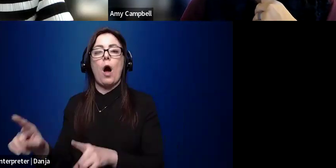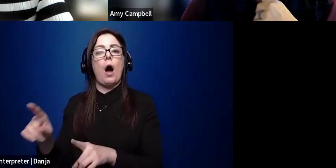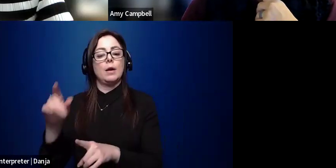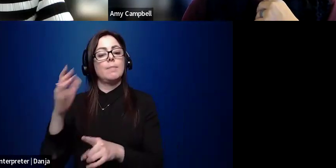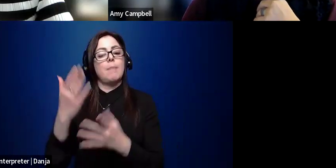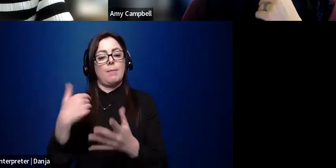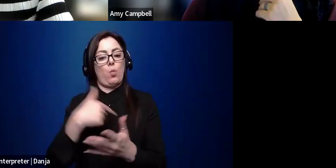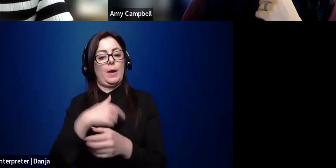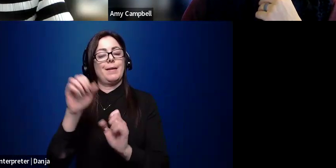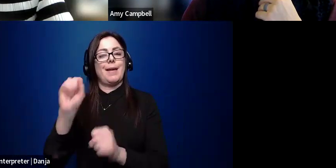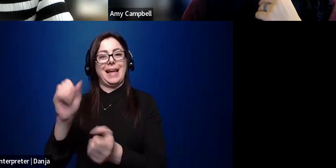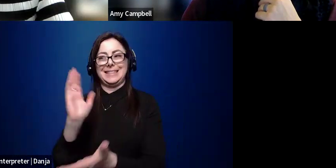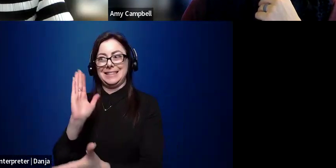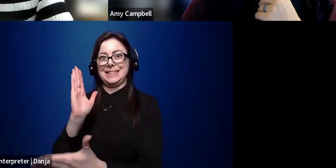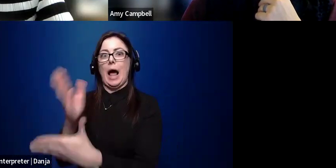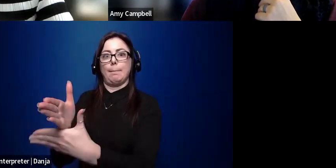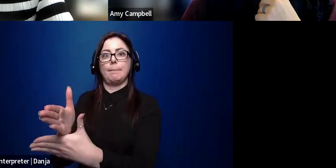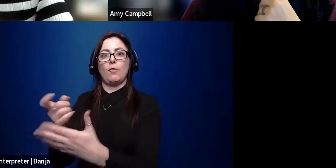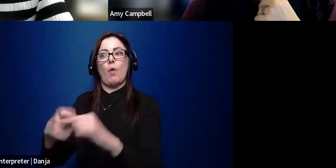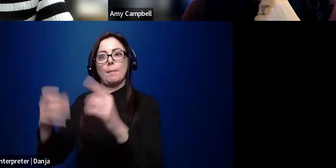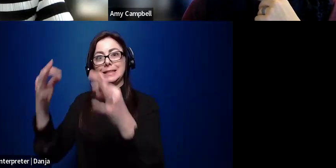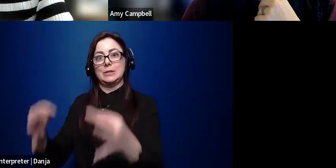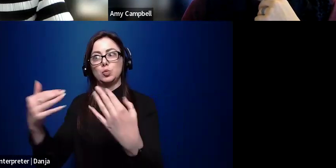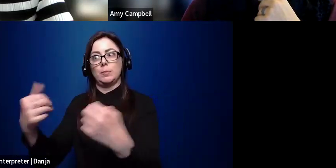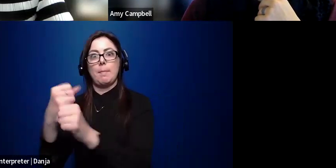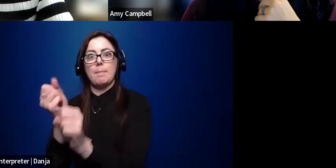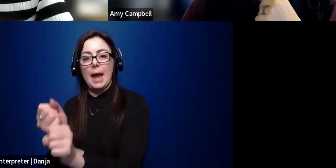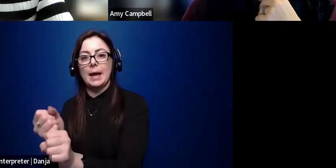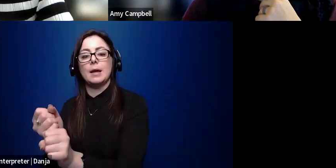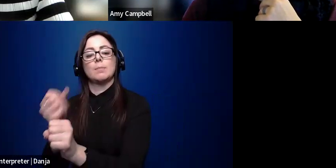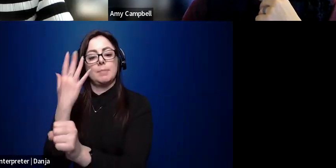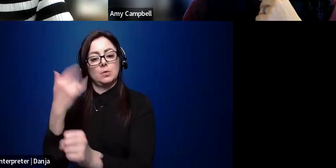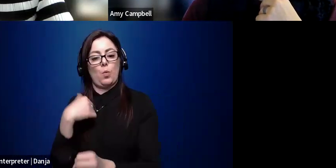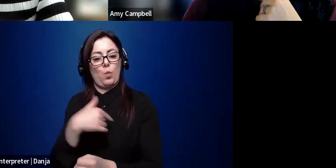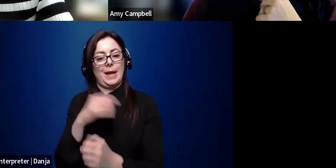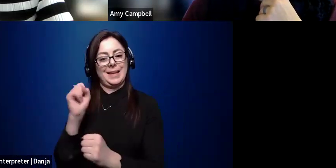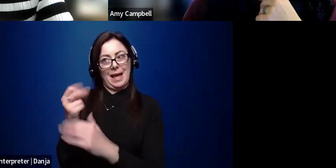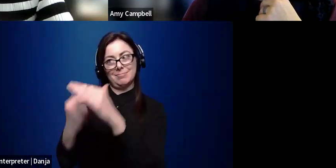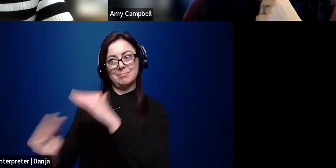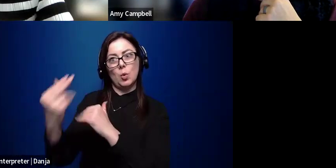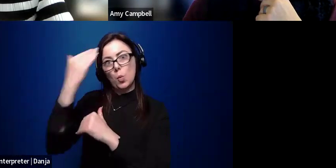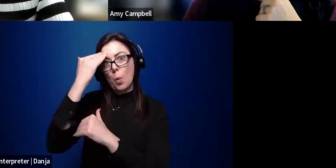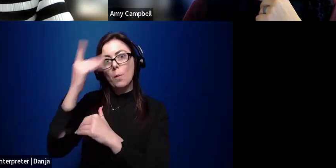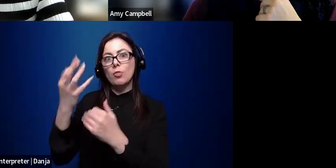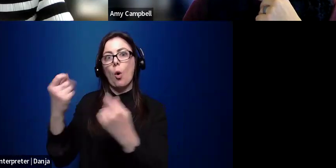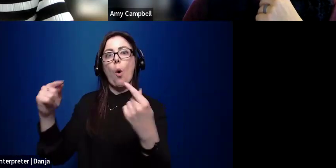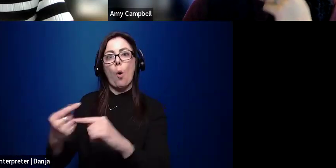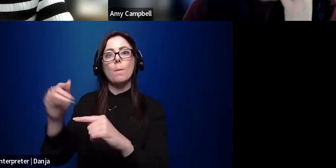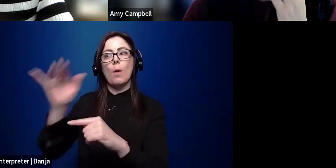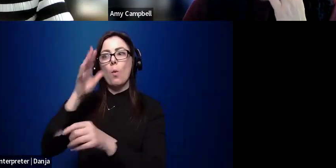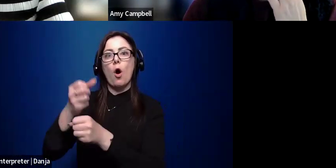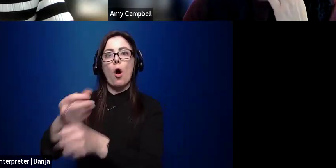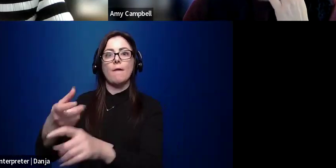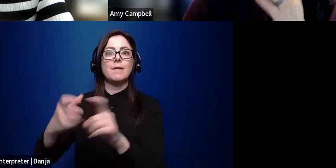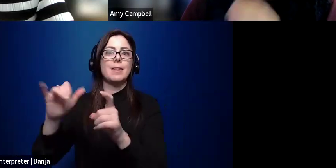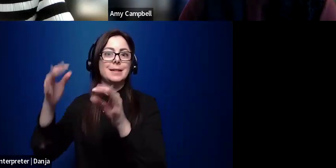be caused. And maybe gear toward more something that will be helpful to people.